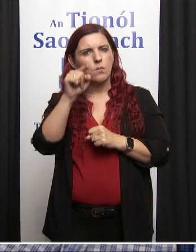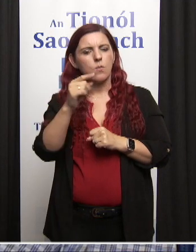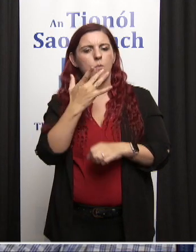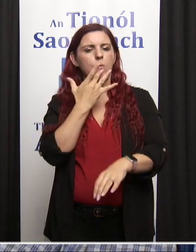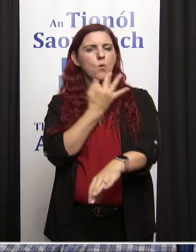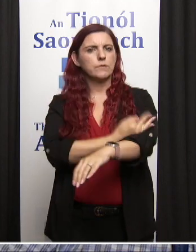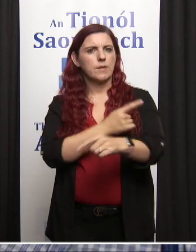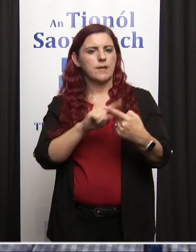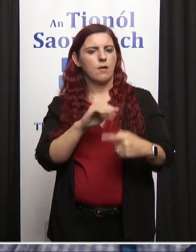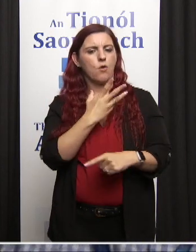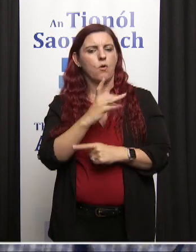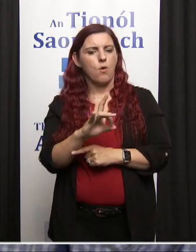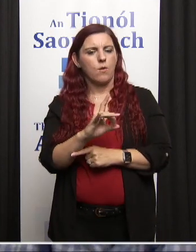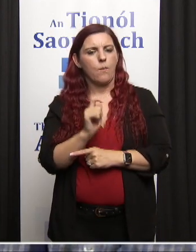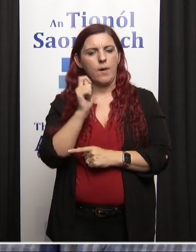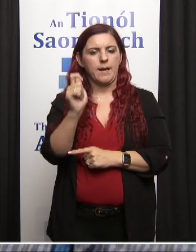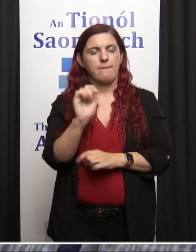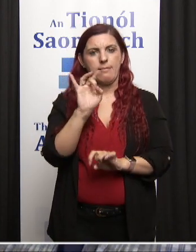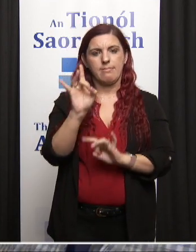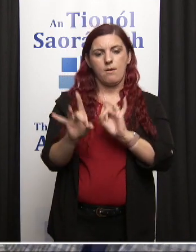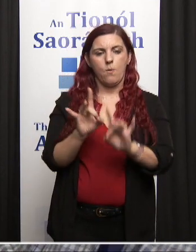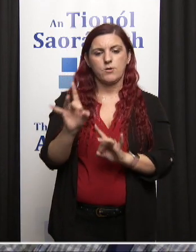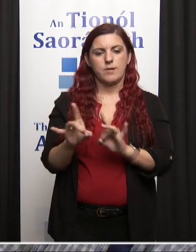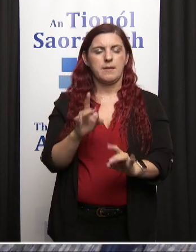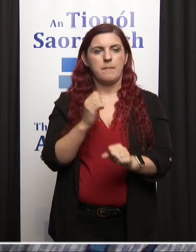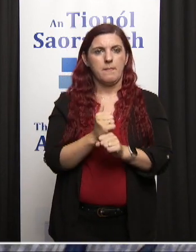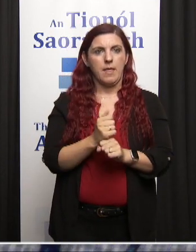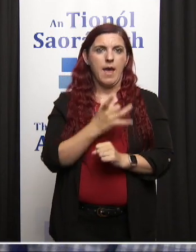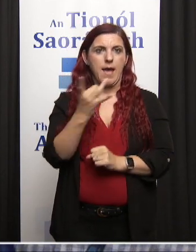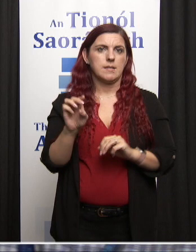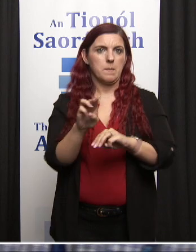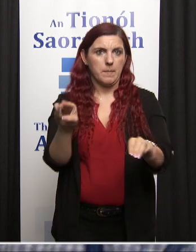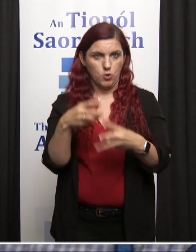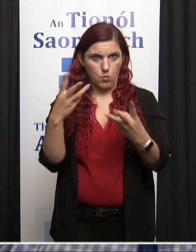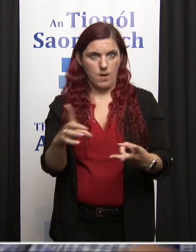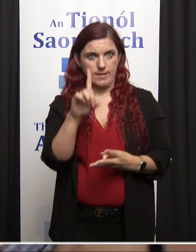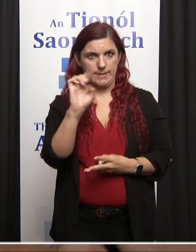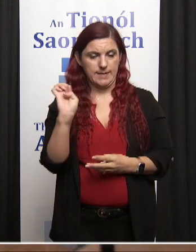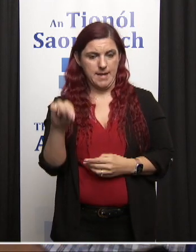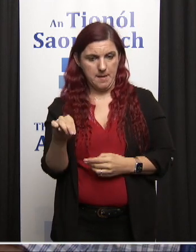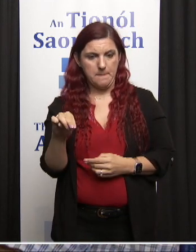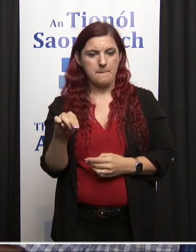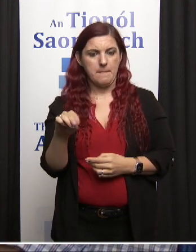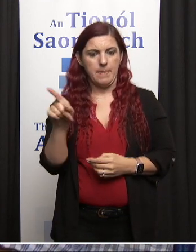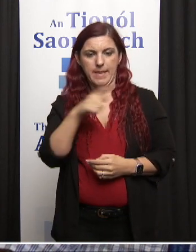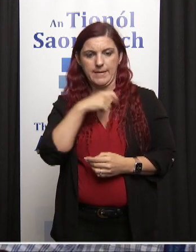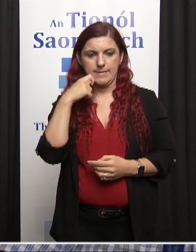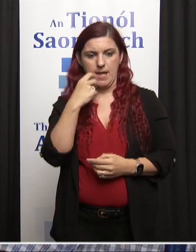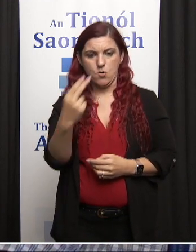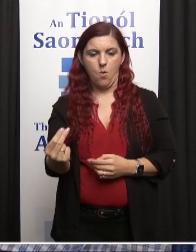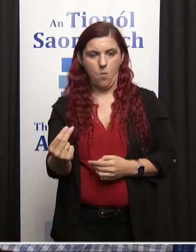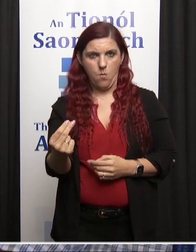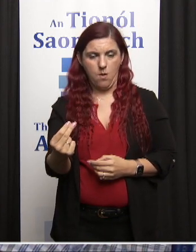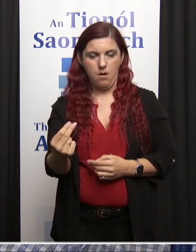and Cork were given the question, you know, the people were given the question, do you want a directly elected mayor? And they said, no, we don't.